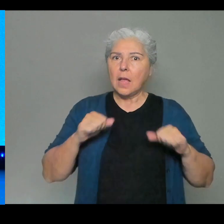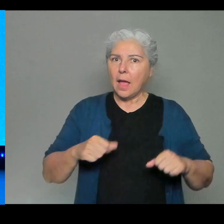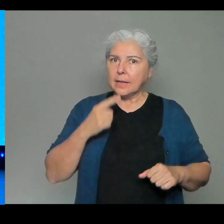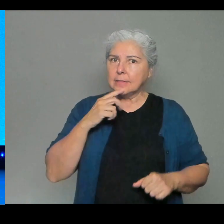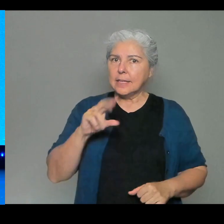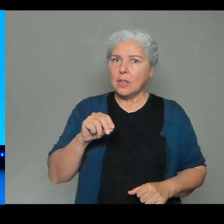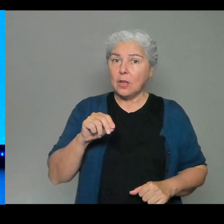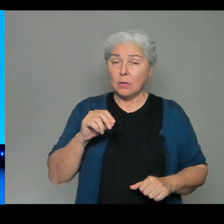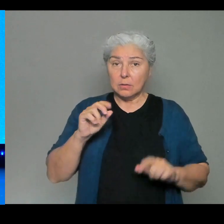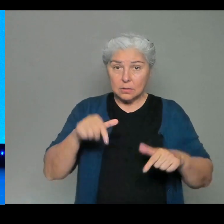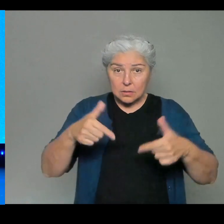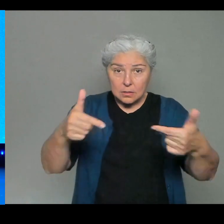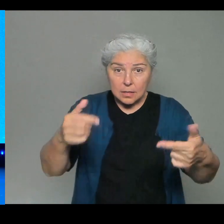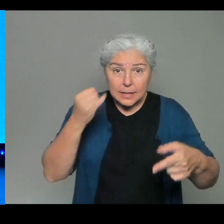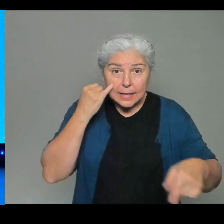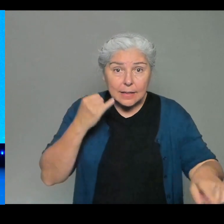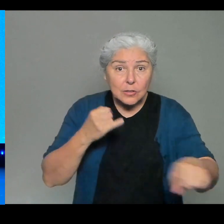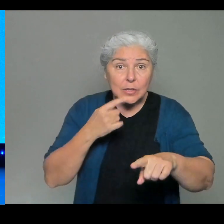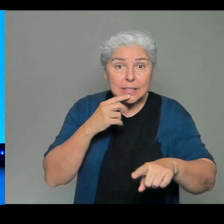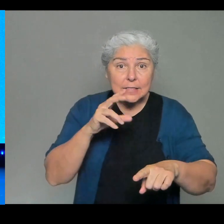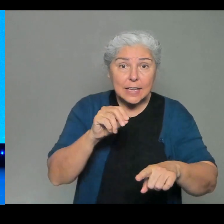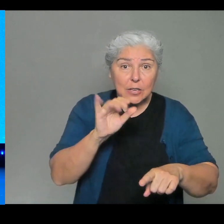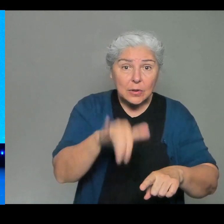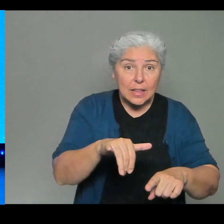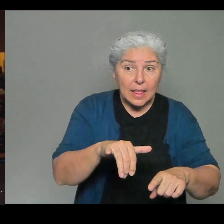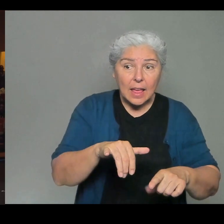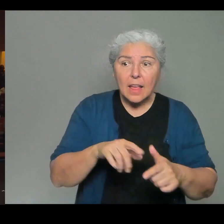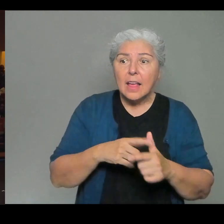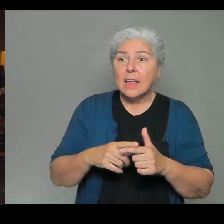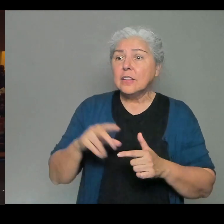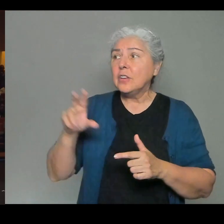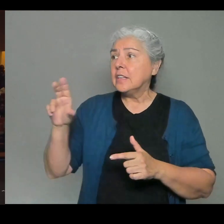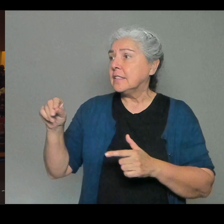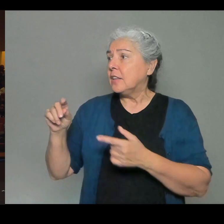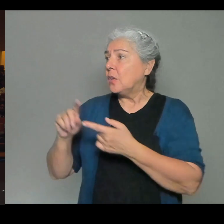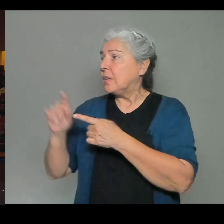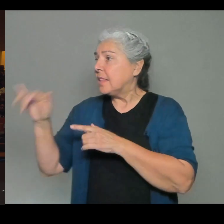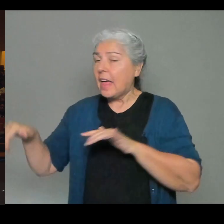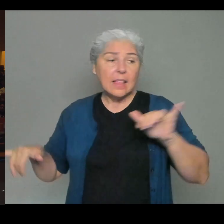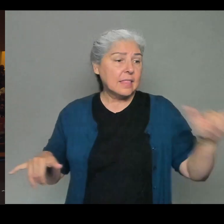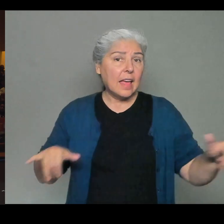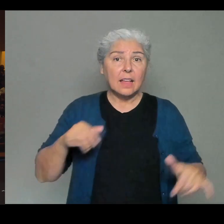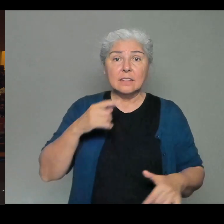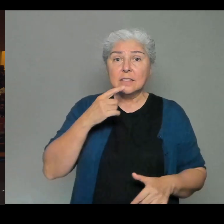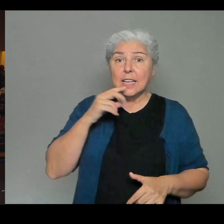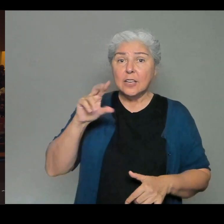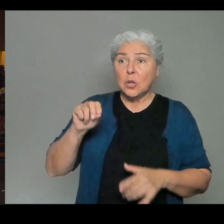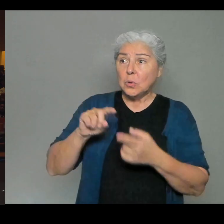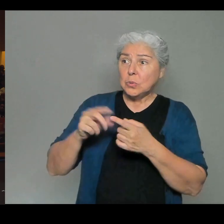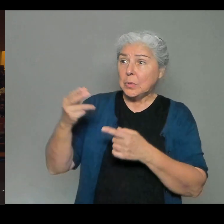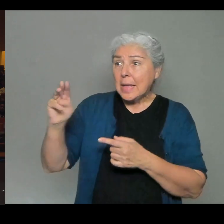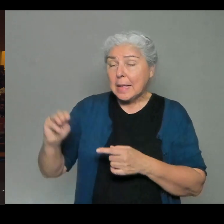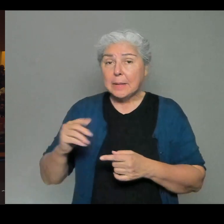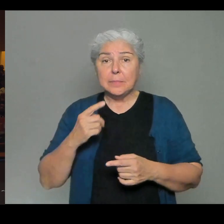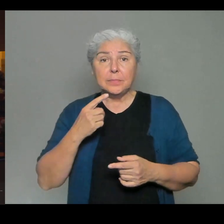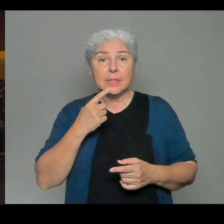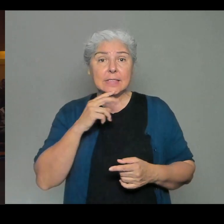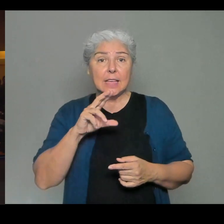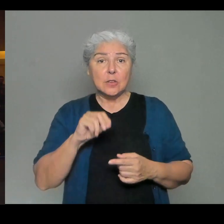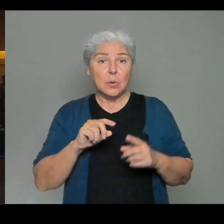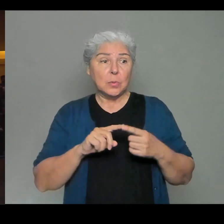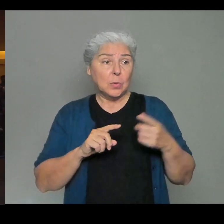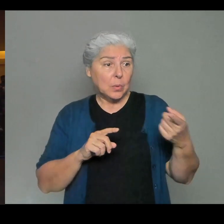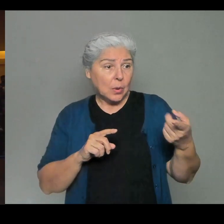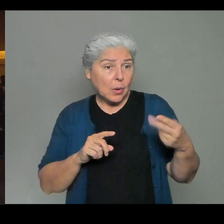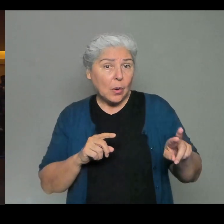say no. If you can say no to that, you can say no to that. You can say no to that. You can say no to her. You can say no to him.